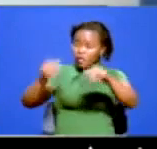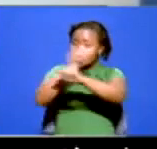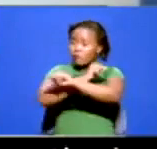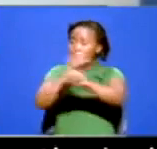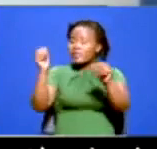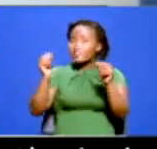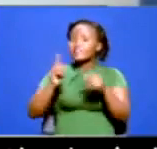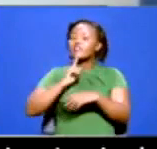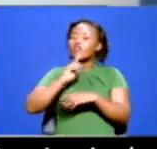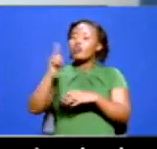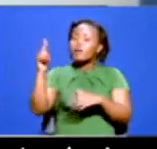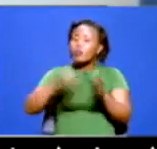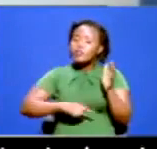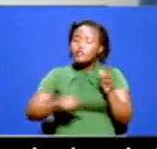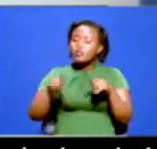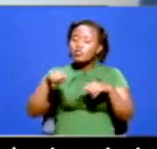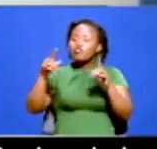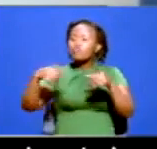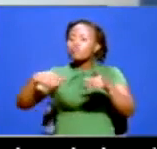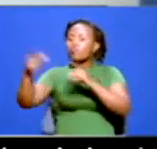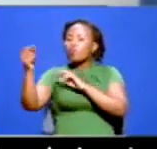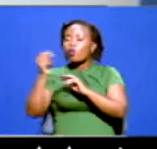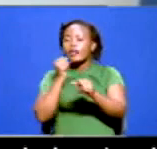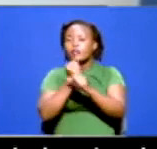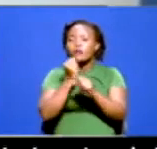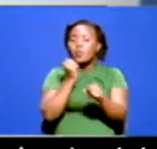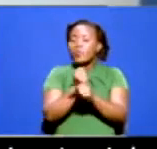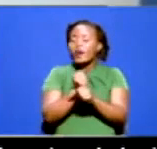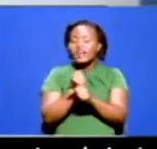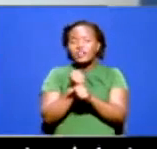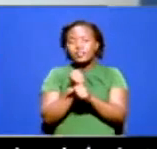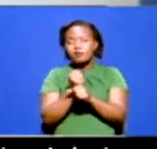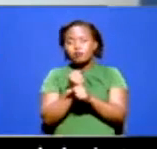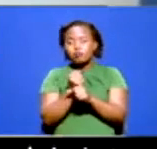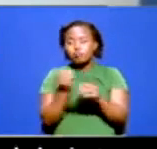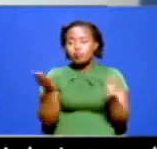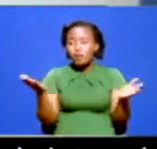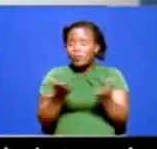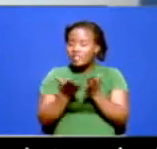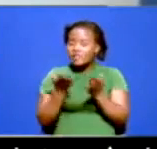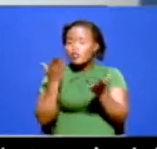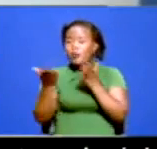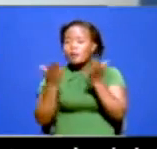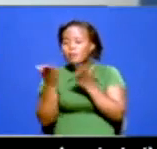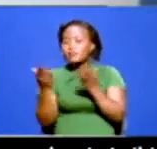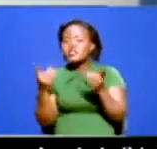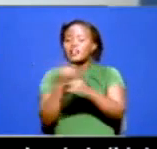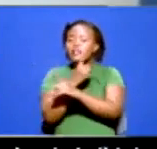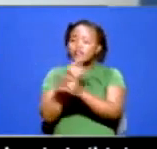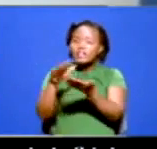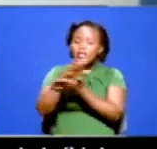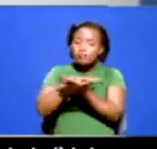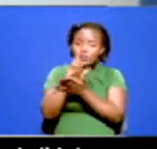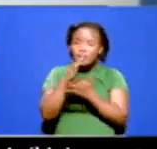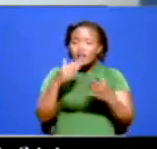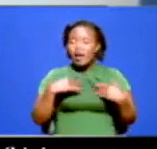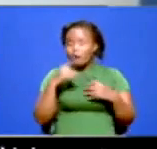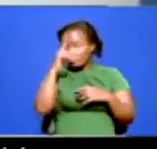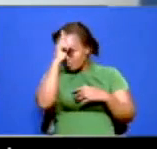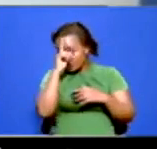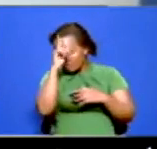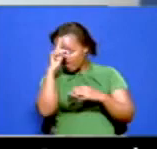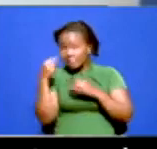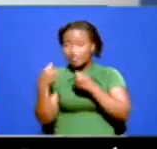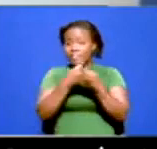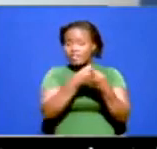and undertake some work, you know, in a particular environment that has got serious challenges, we